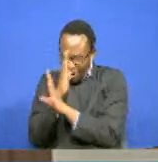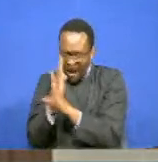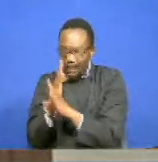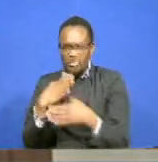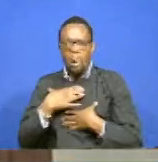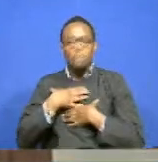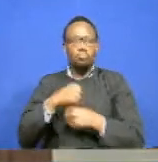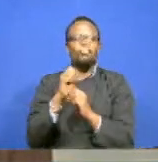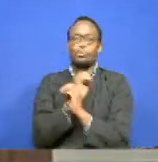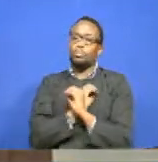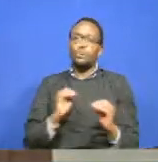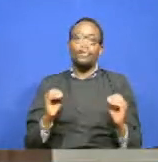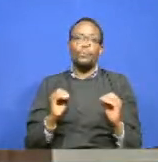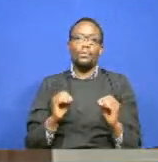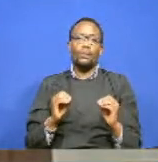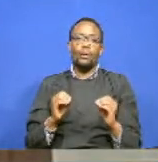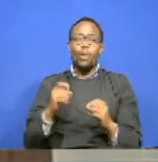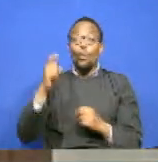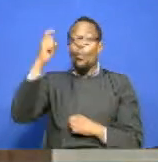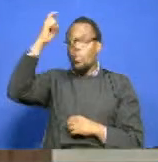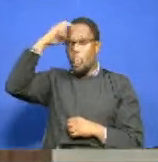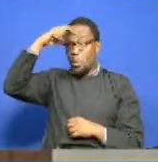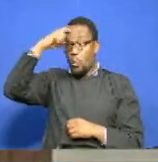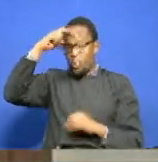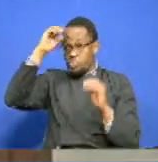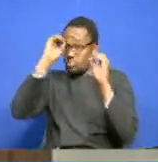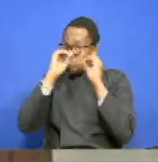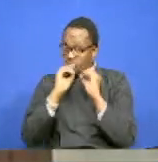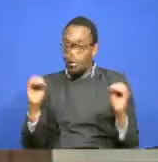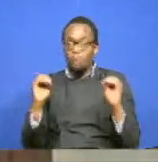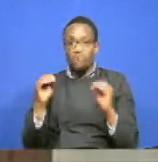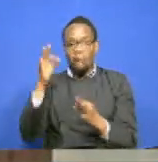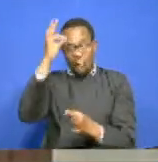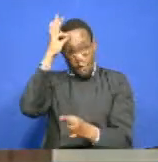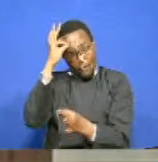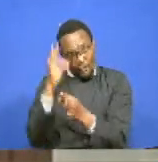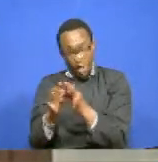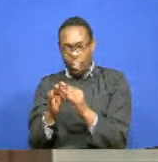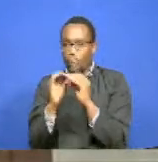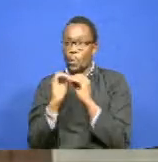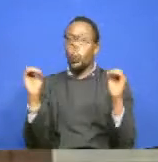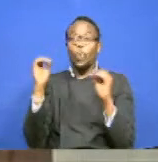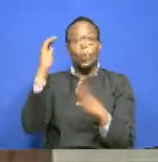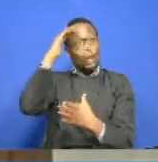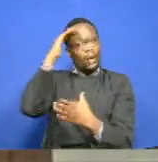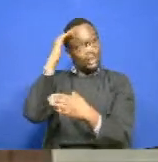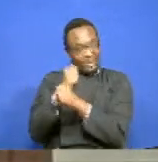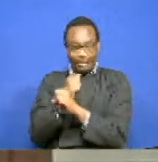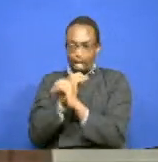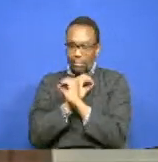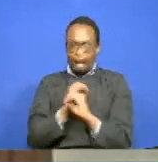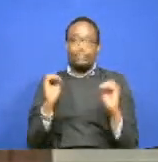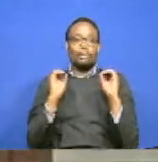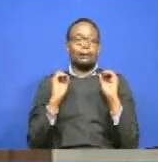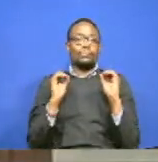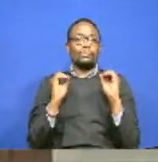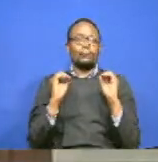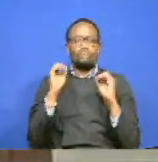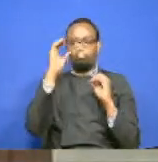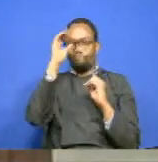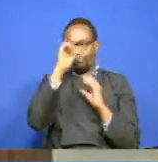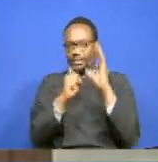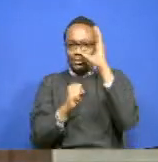use it. He lacked wisdom. He lacked faith and trust that he's going to use it. He lacked the